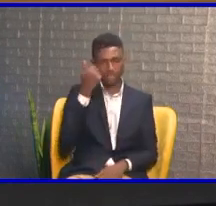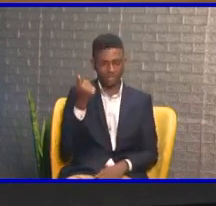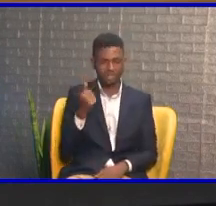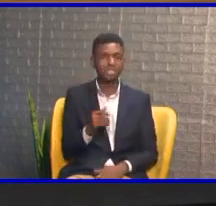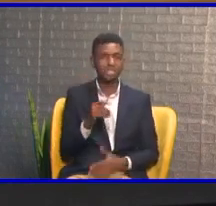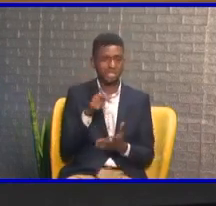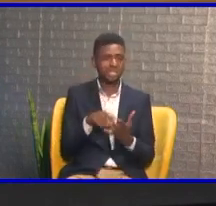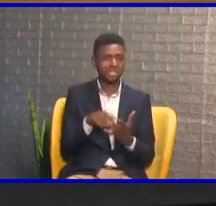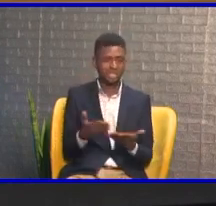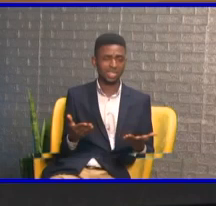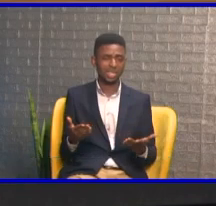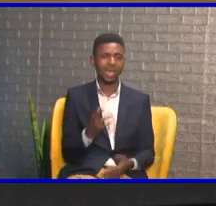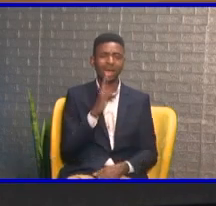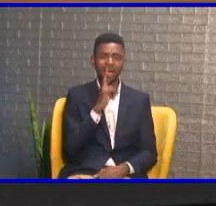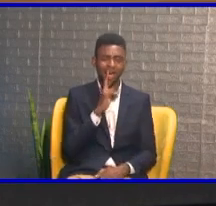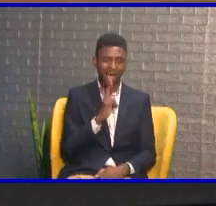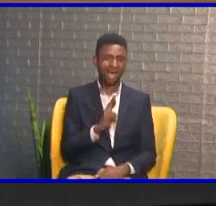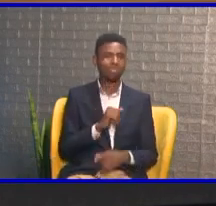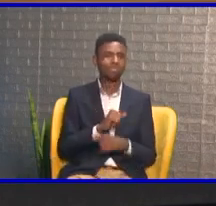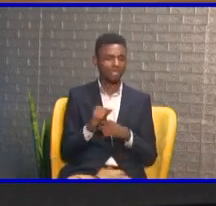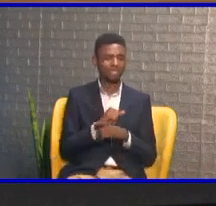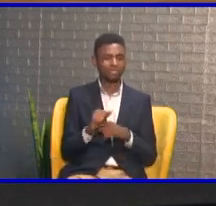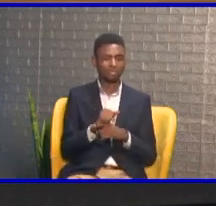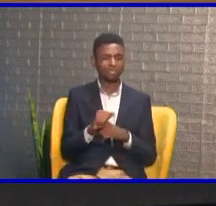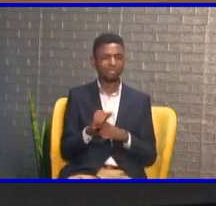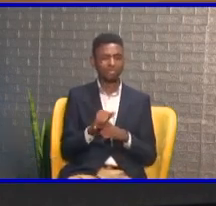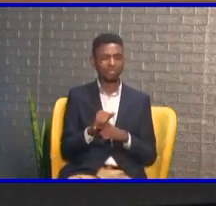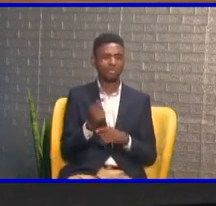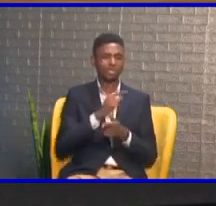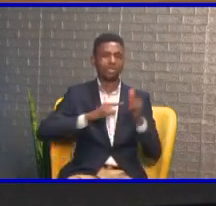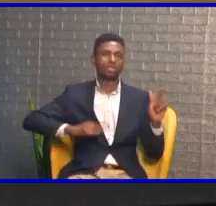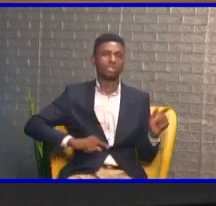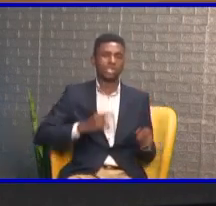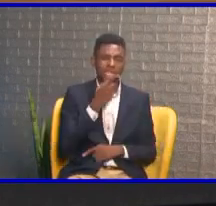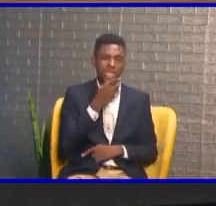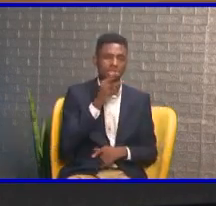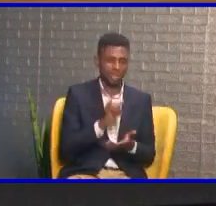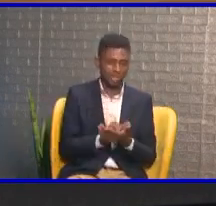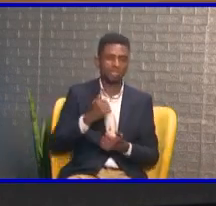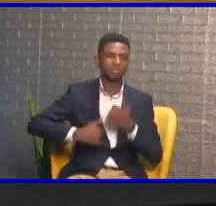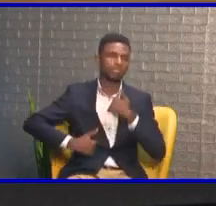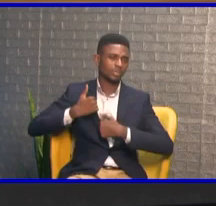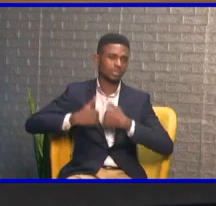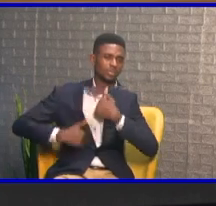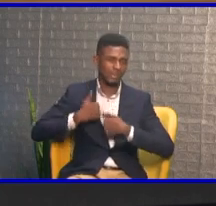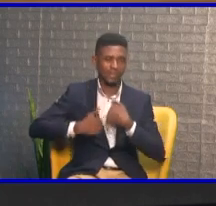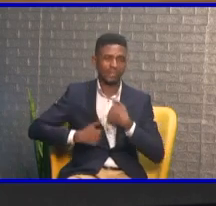Oh. We're the ones that like making everything so esoteric. Amen. The Lord said to me, okay, go and take a bath. You've not taken a bath for some days.